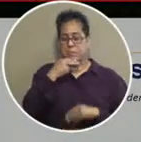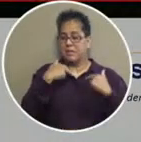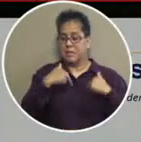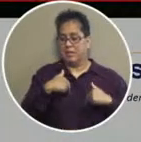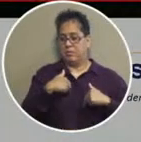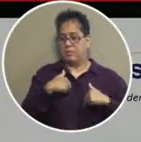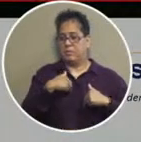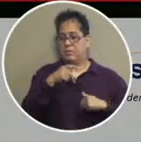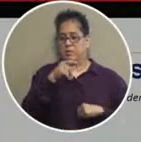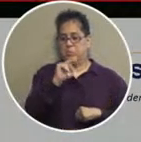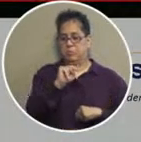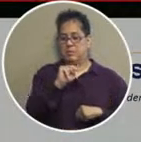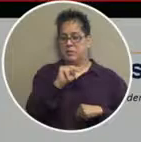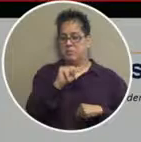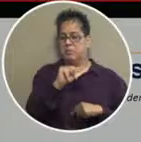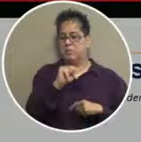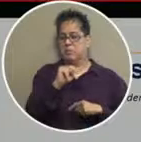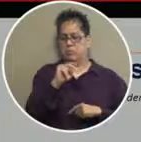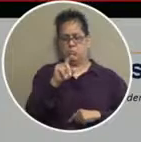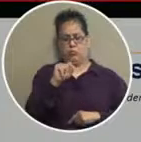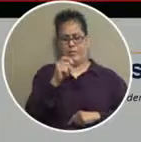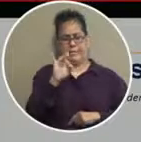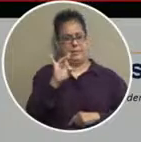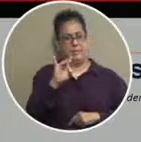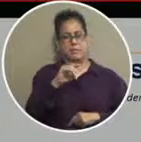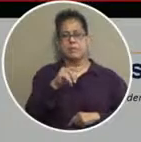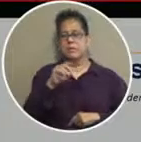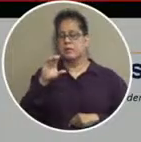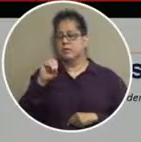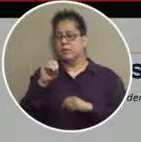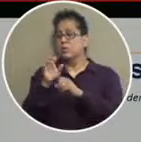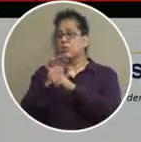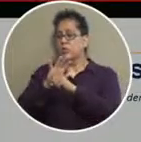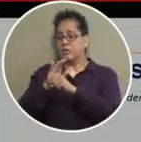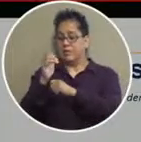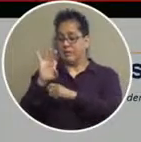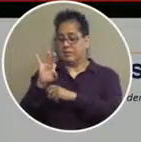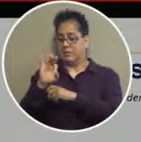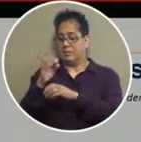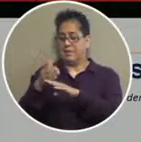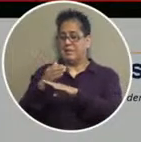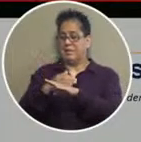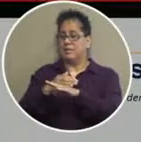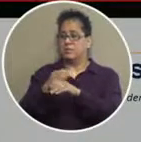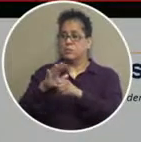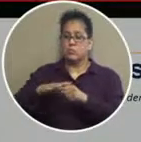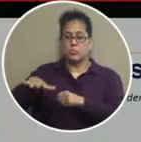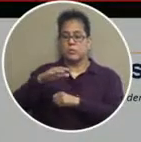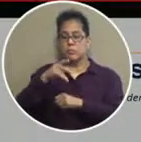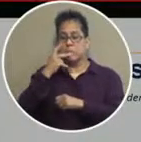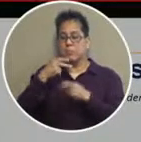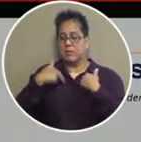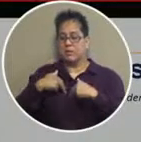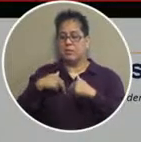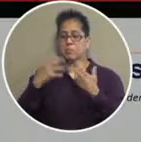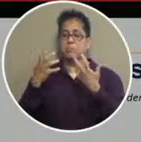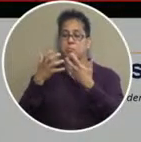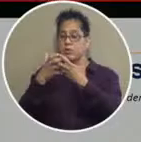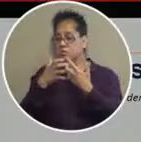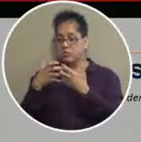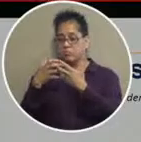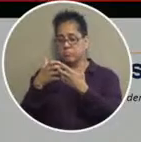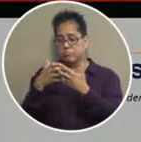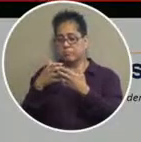hooding ceremony in 2018, which embodies what the COVID-19 Enhanced Regional Public Health Partnership is all